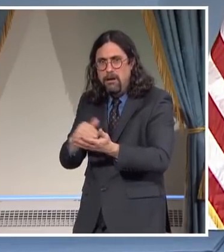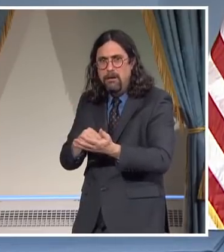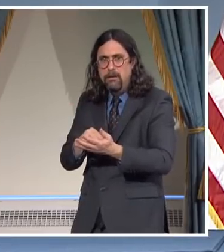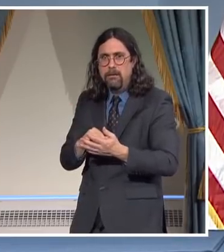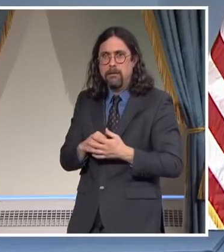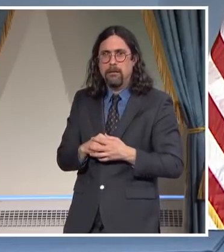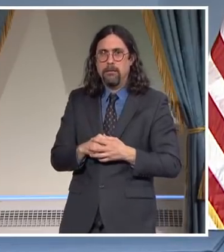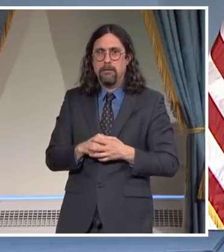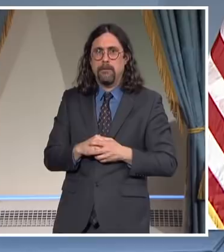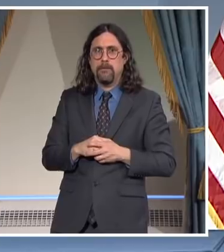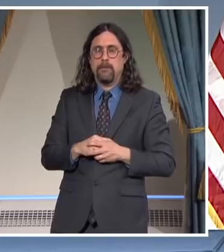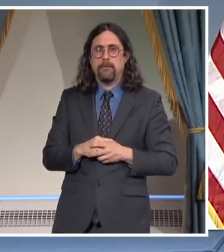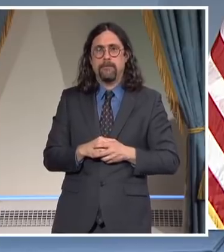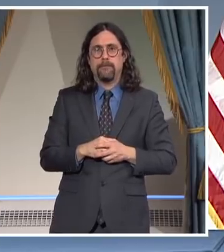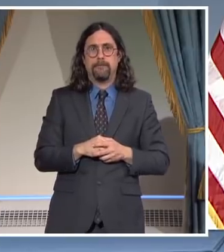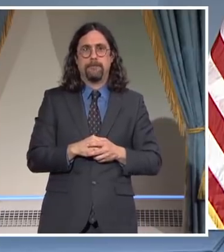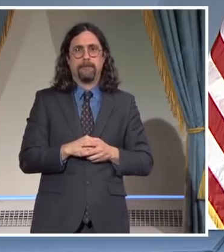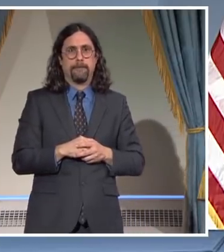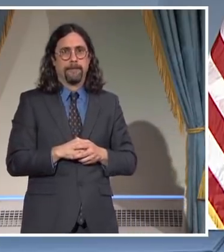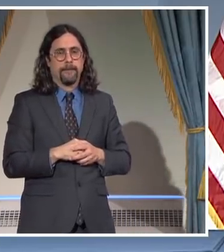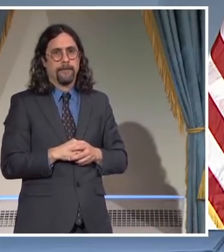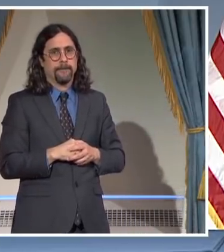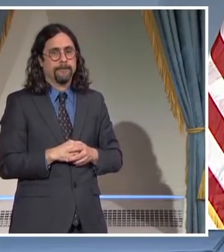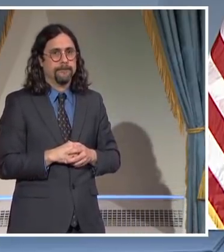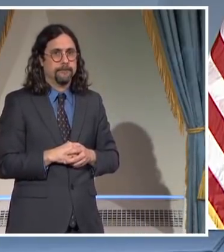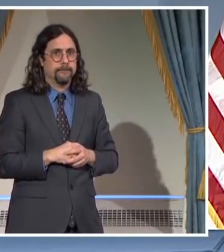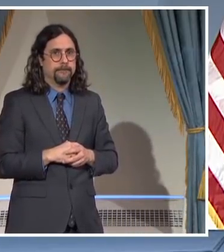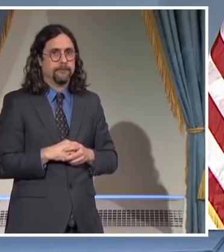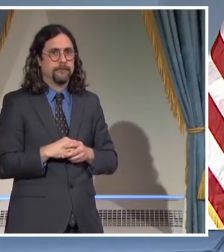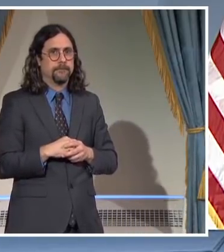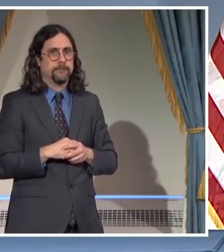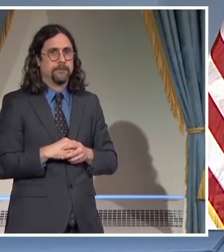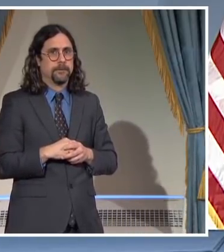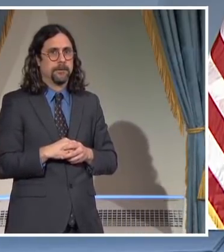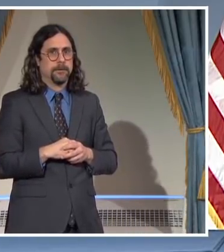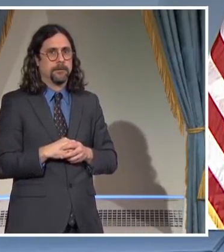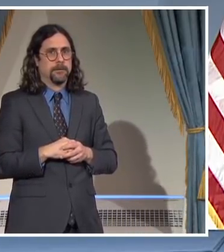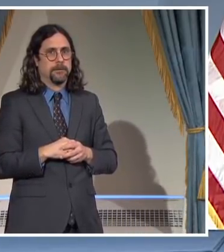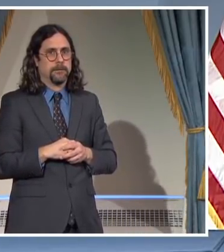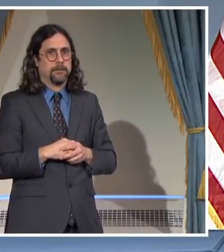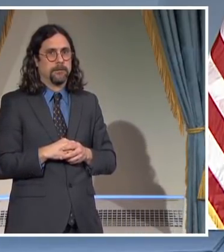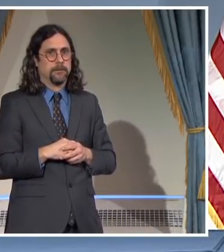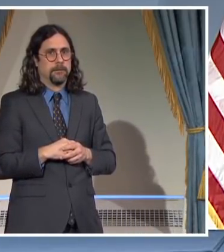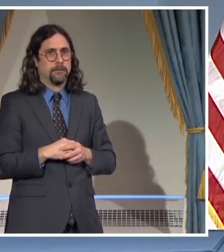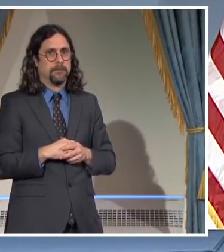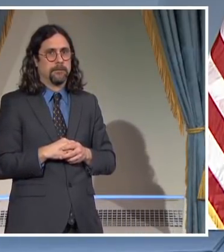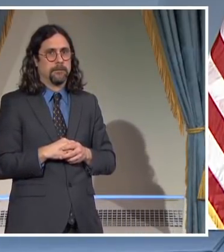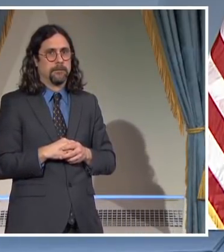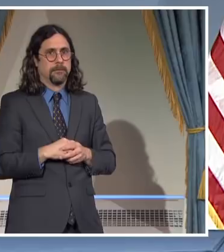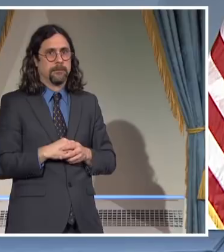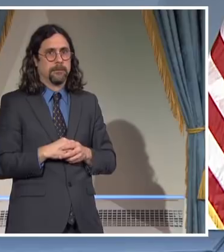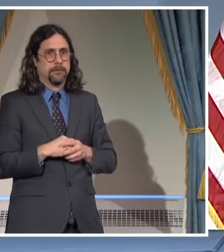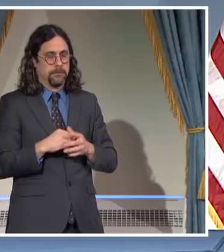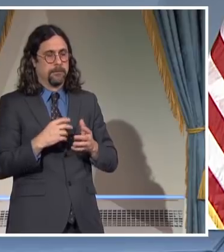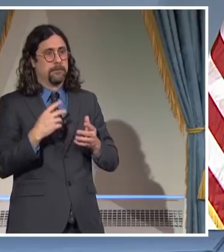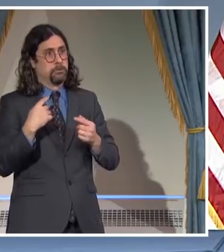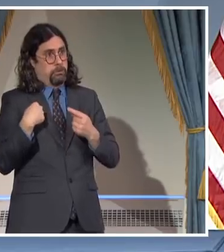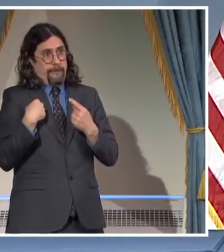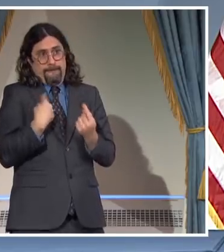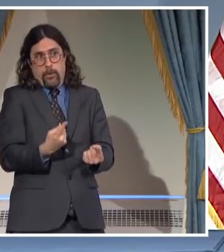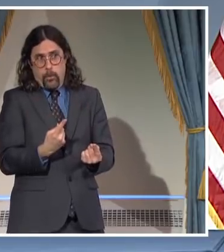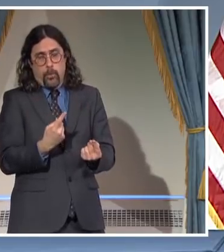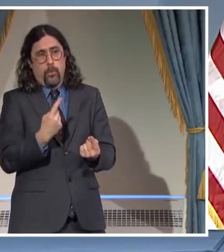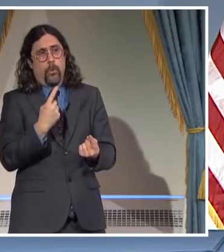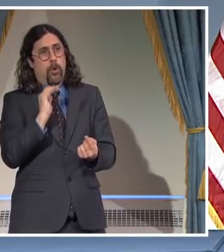that the uptake hasn't been as robust as we anticipated, and that's why the mayor announced today that